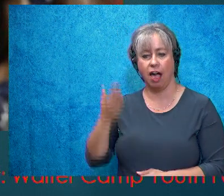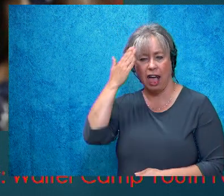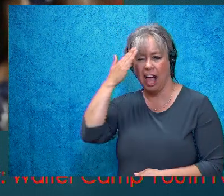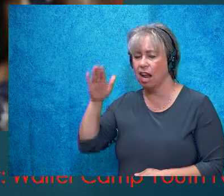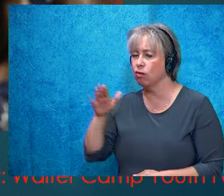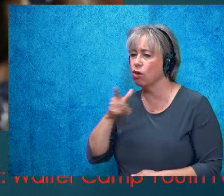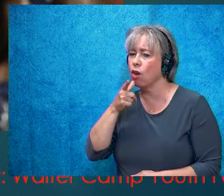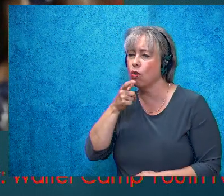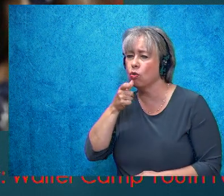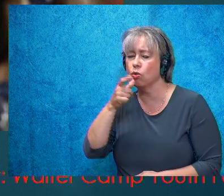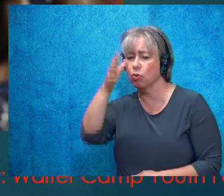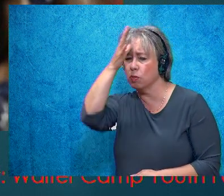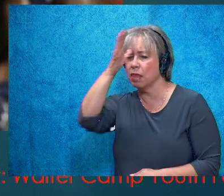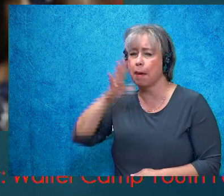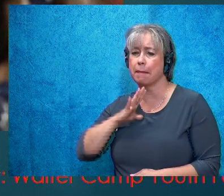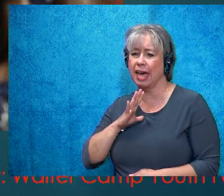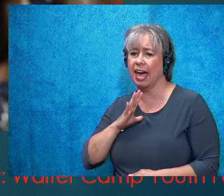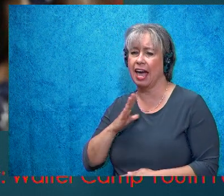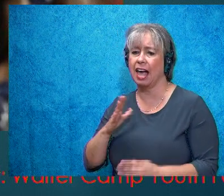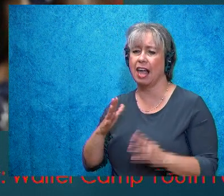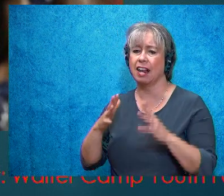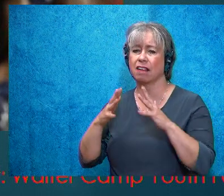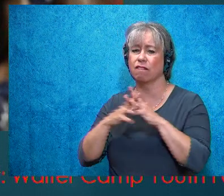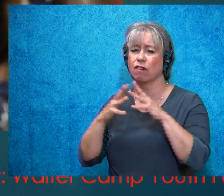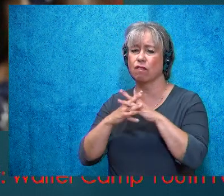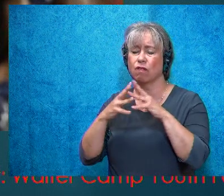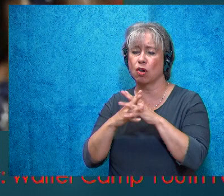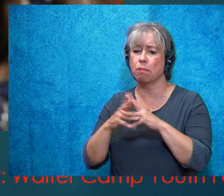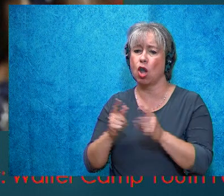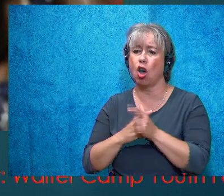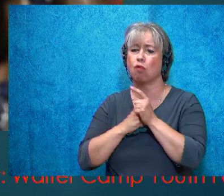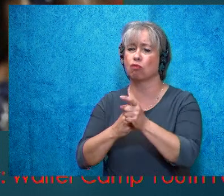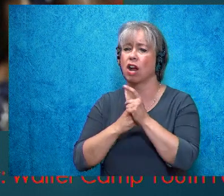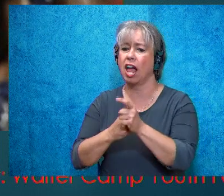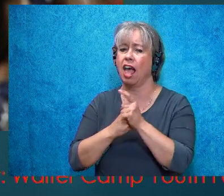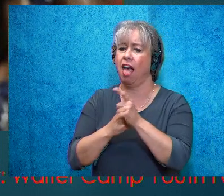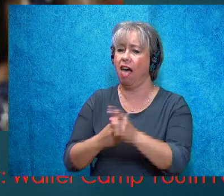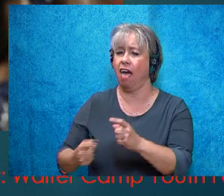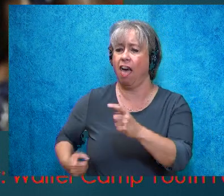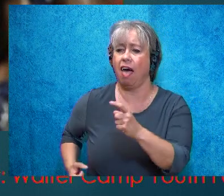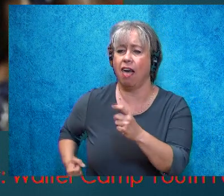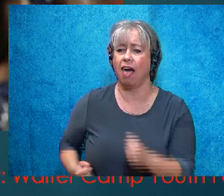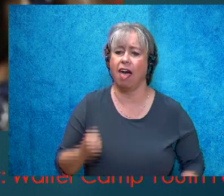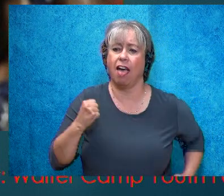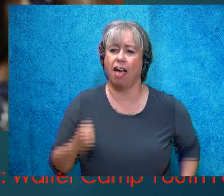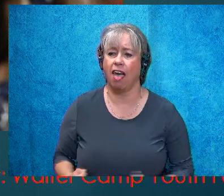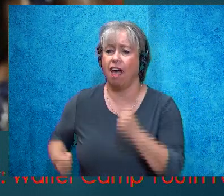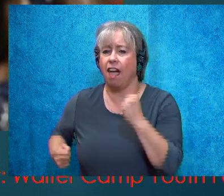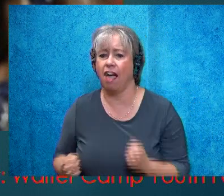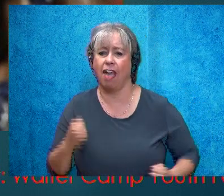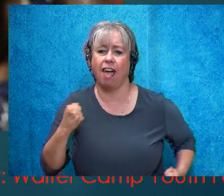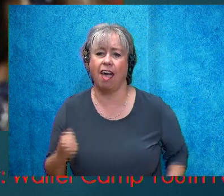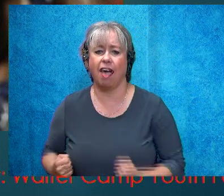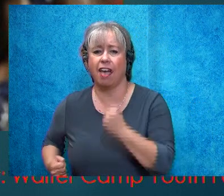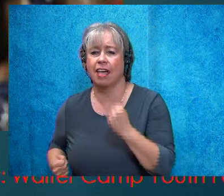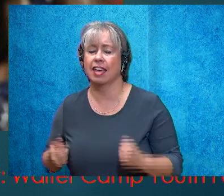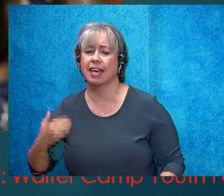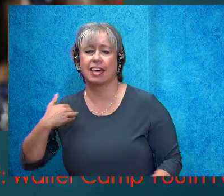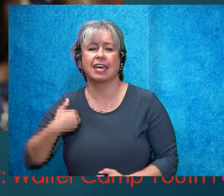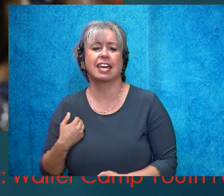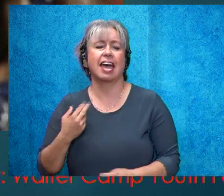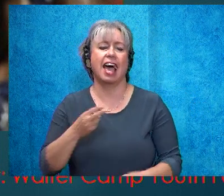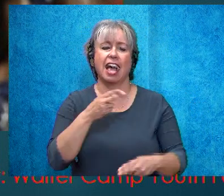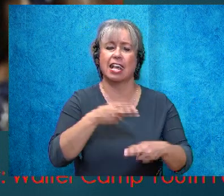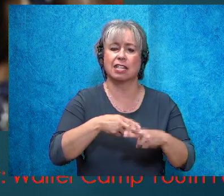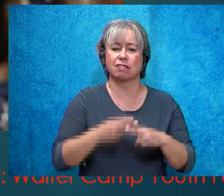this guy is who's running with the football, but he looks like he has lots of mass and speed, and you see